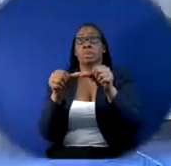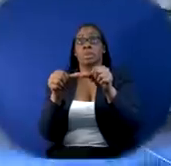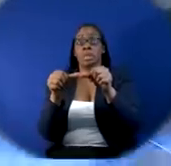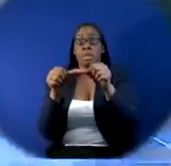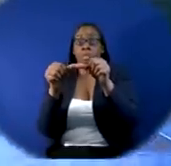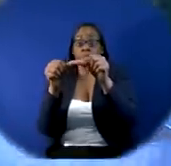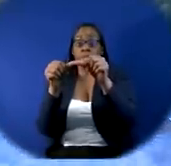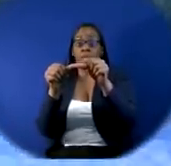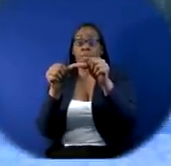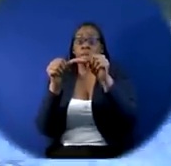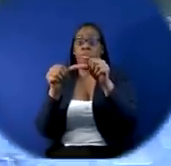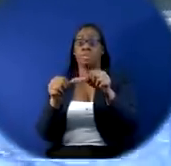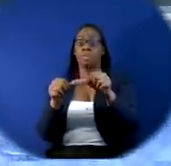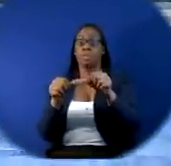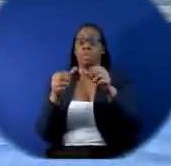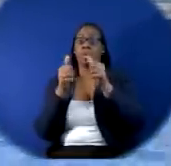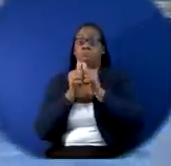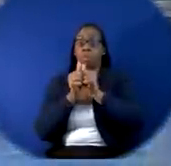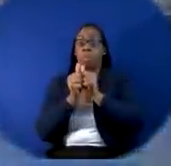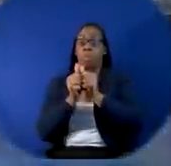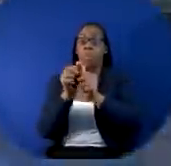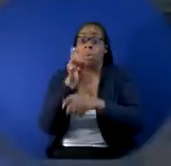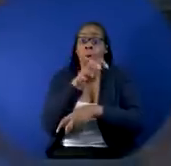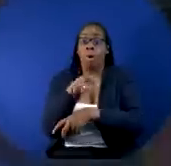Hallelujah. Glory to God.